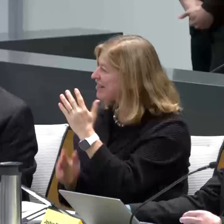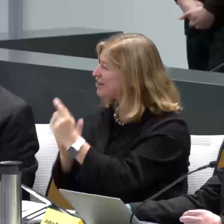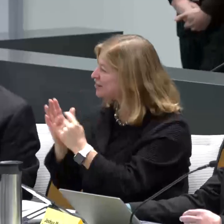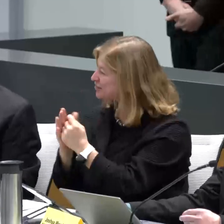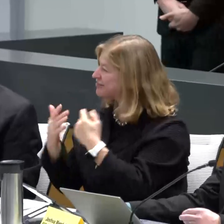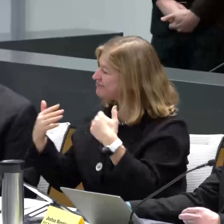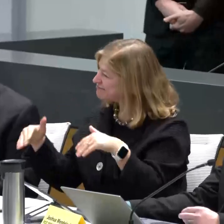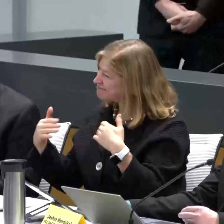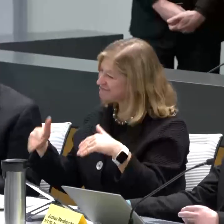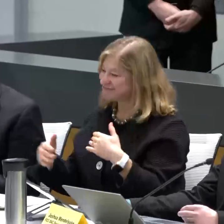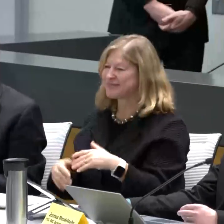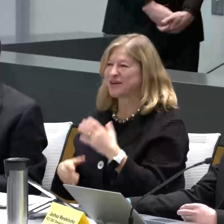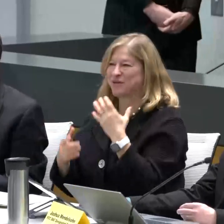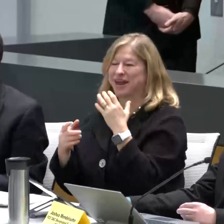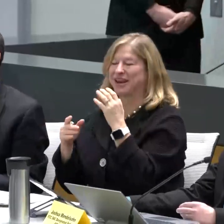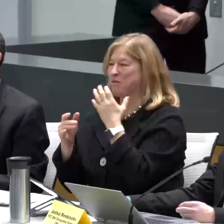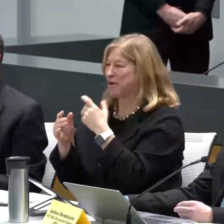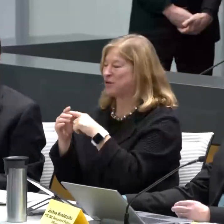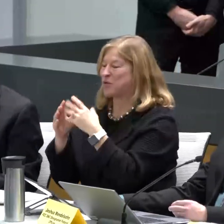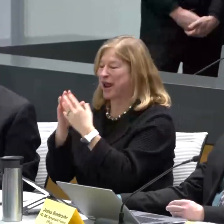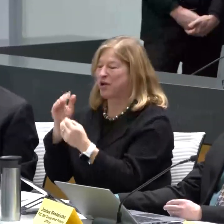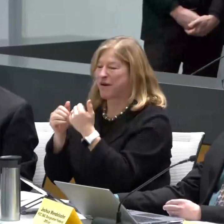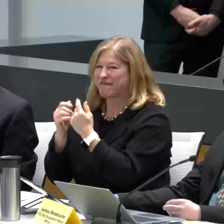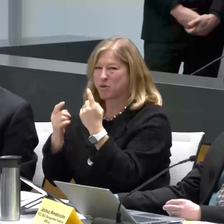Welcome to our third meeting of the fifth term.